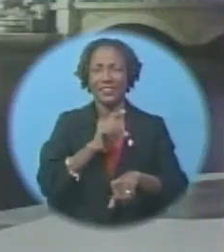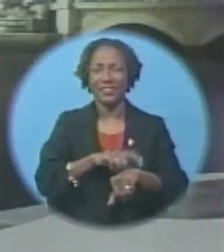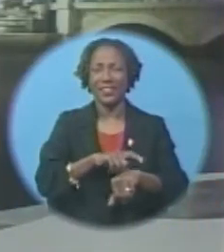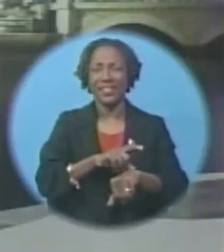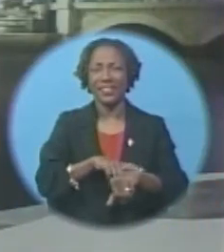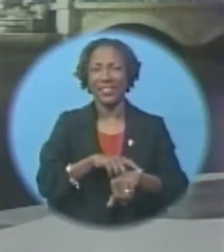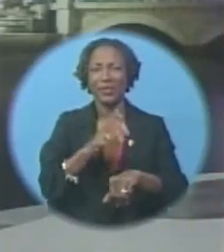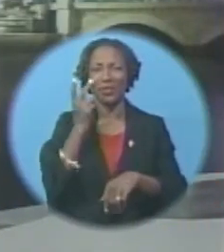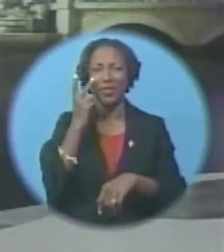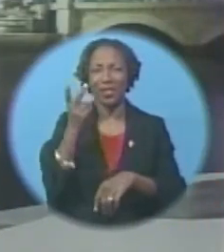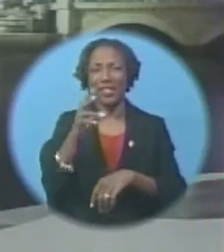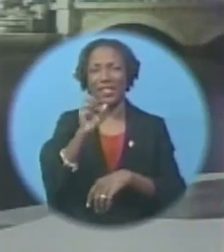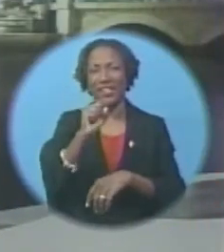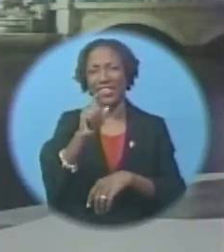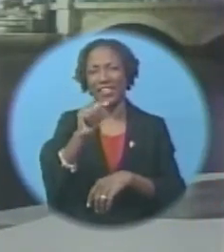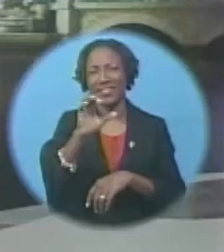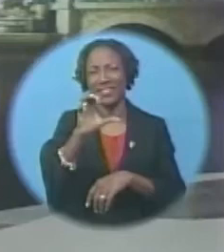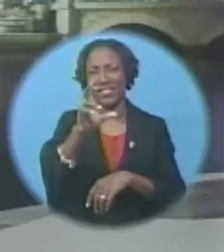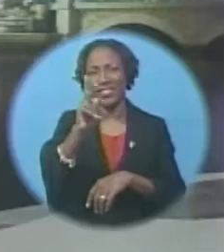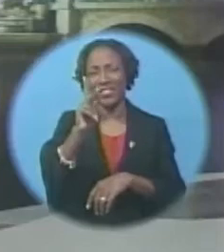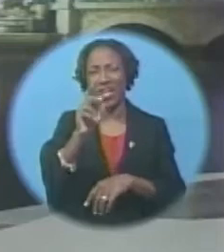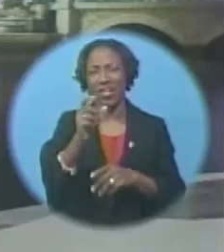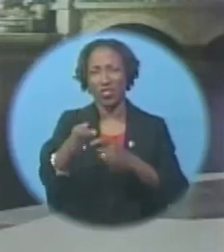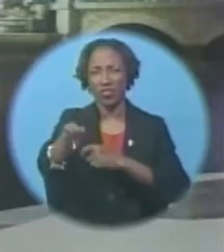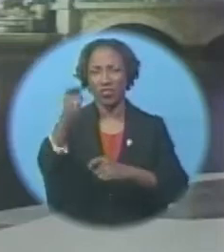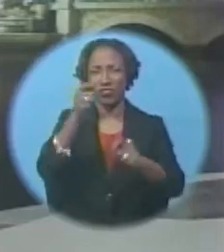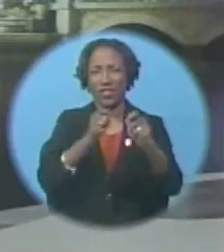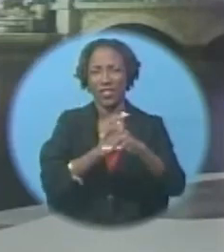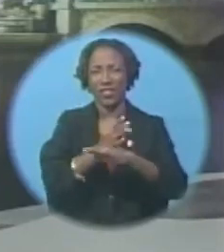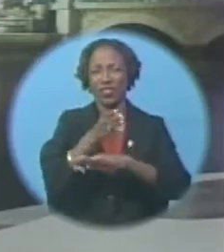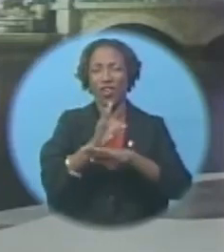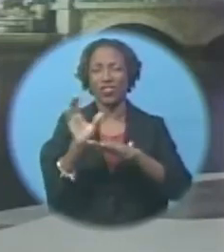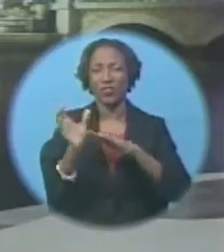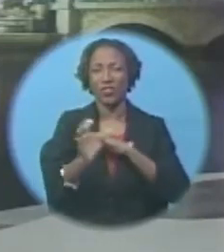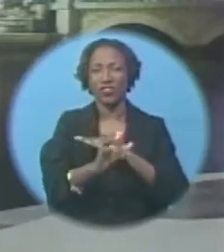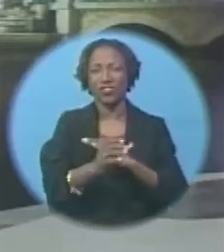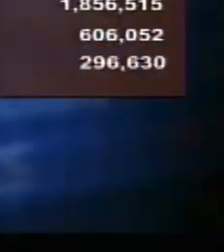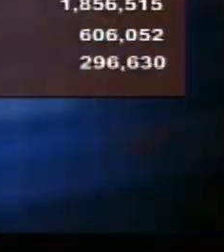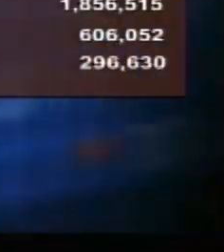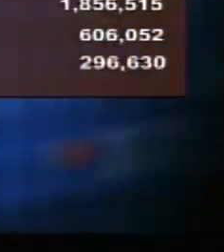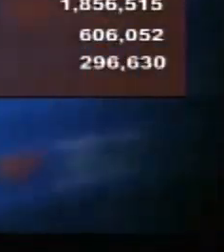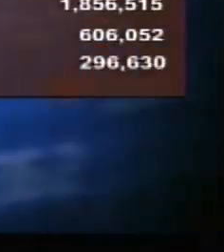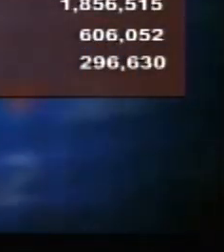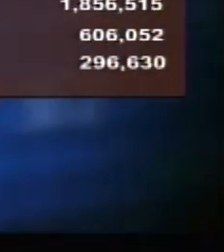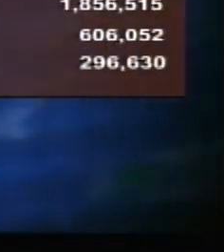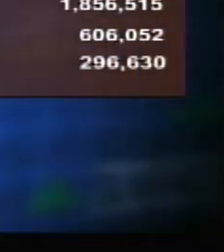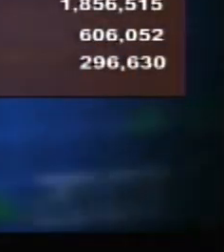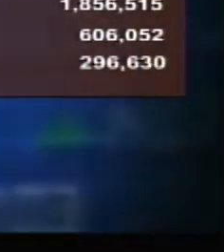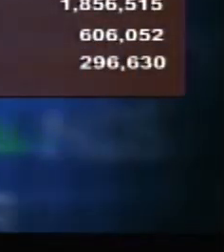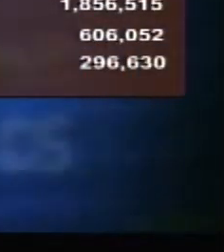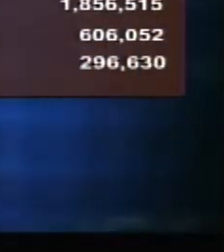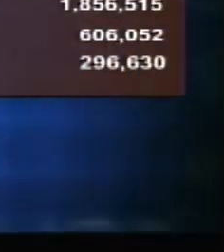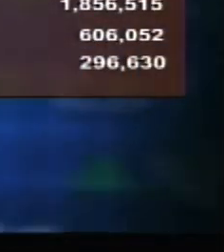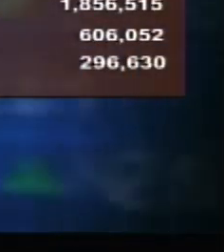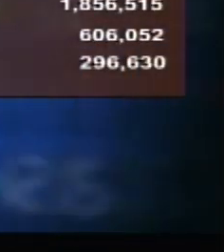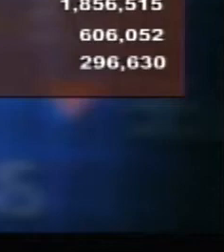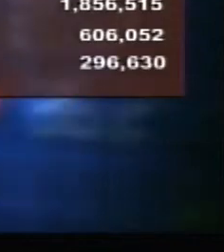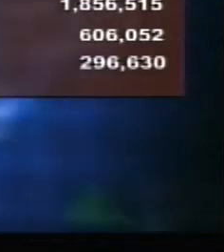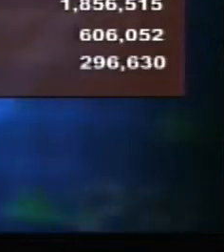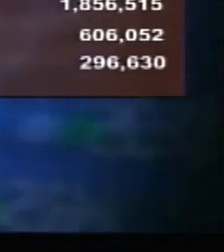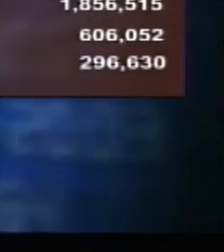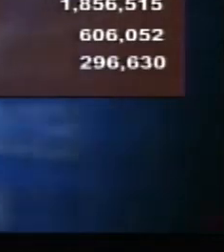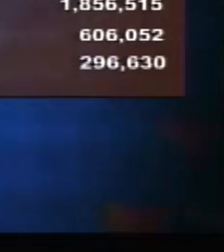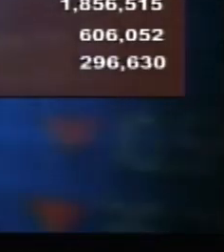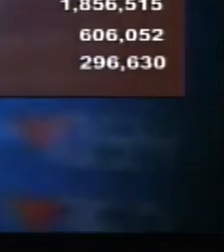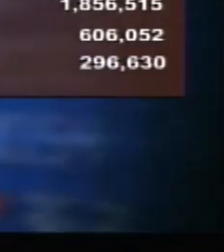Let's take a look now at how stocks traded on selected exchanges across the region. In Jamaica, Cable and Wireless Jamaica Limited was the